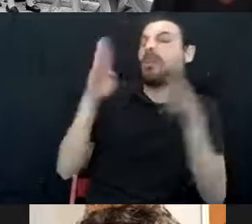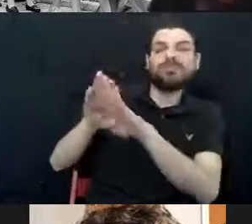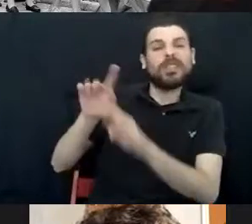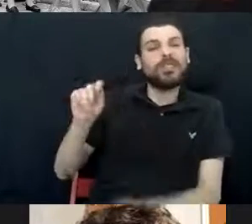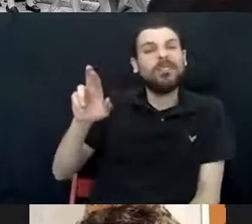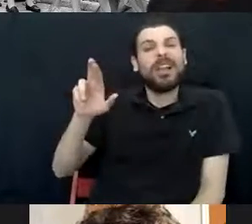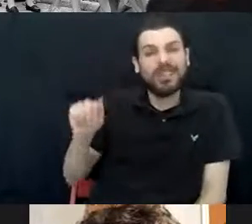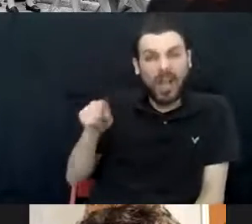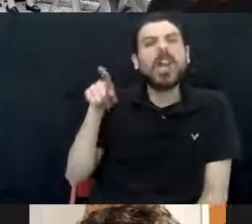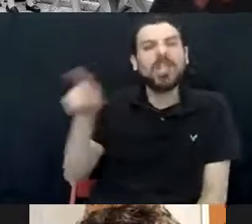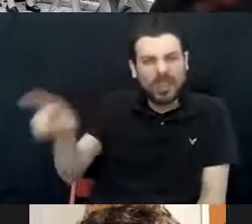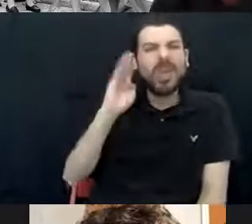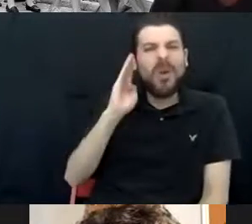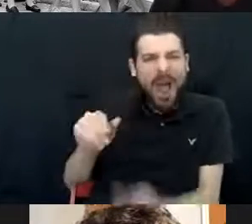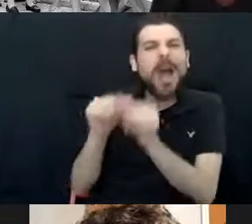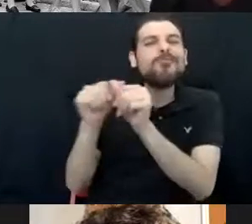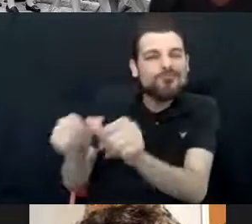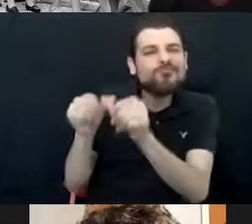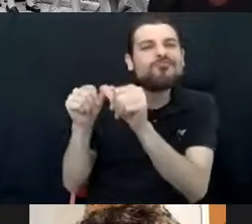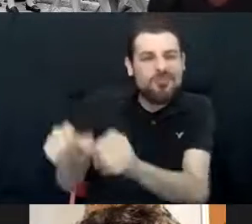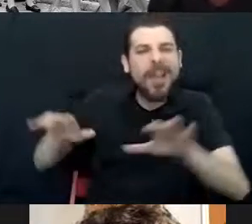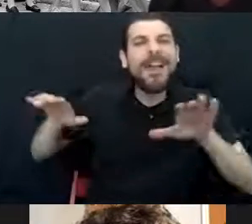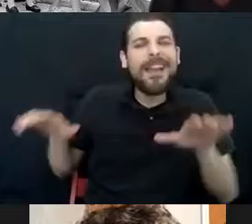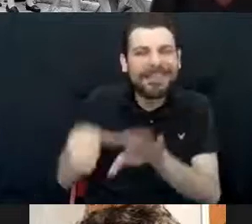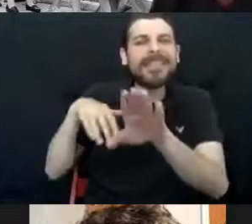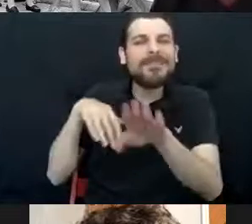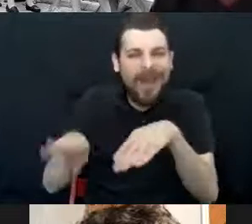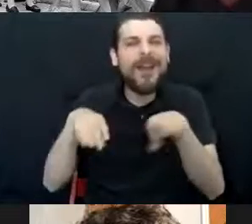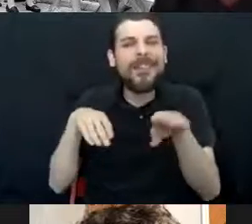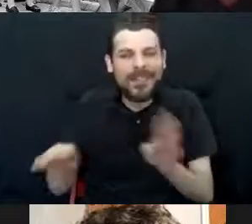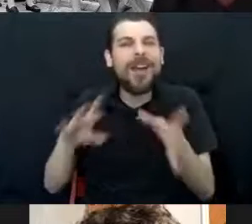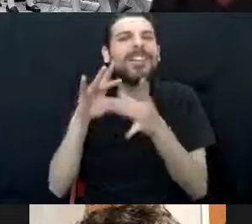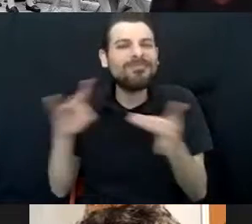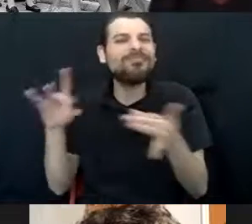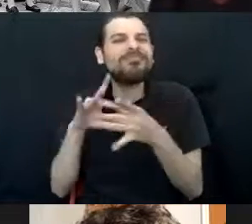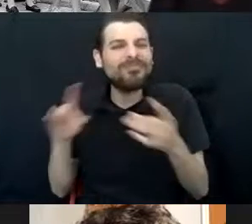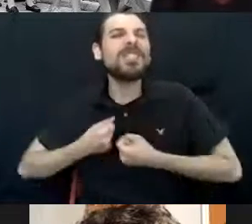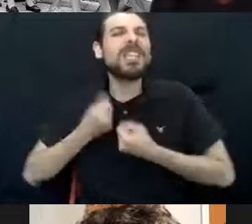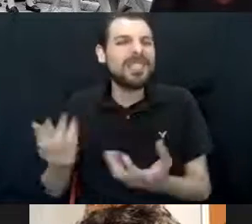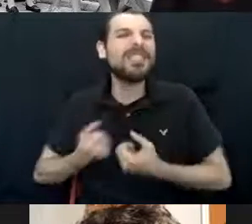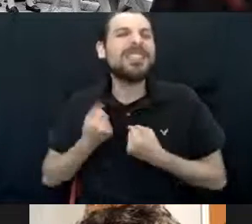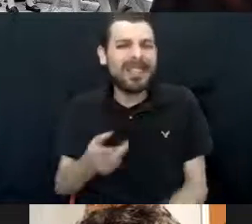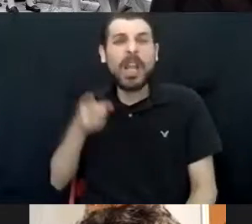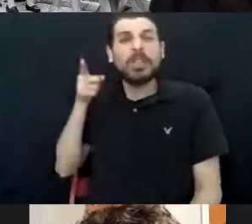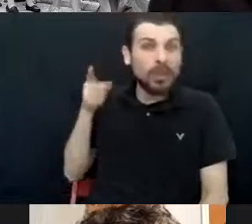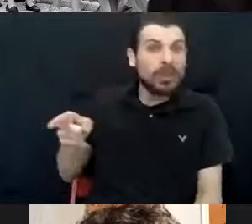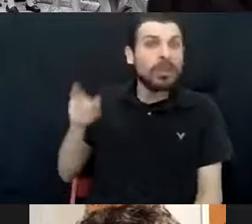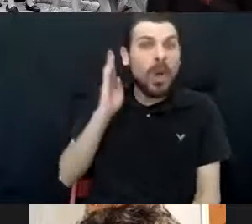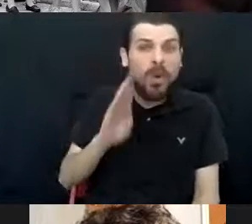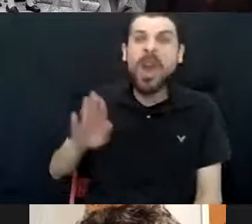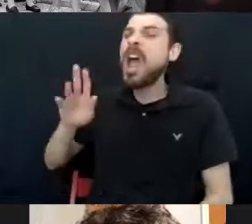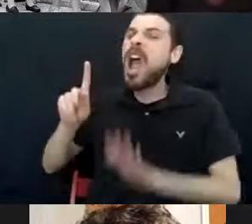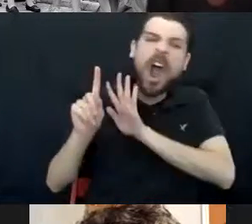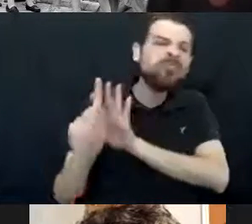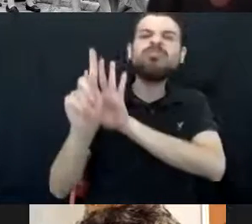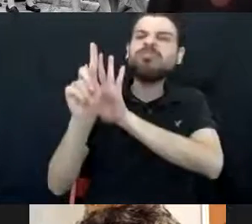her around. She's gonna keep on walking, keep on talking, and she's gonna be Portland's